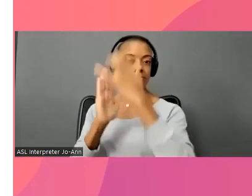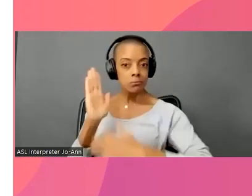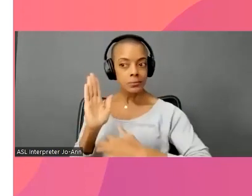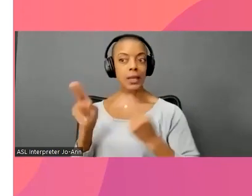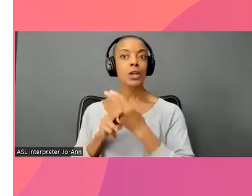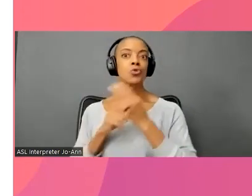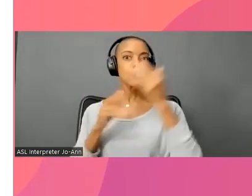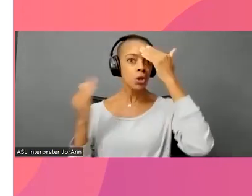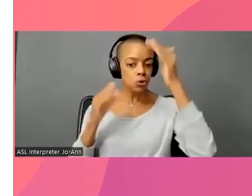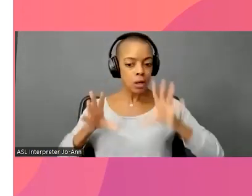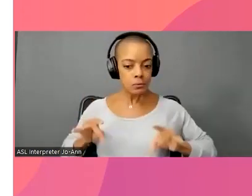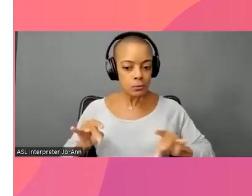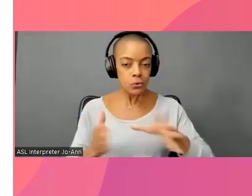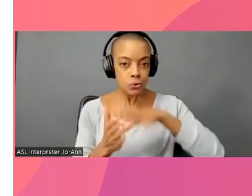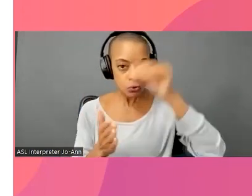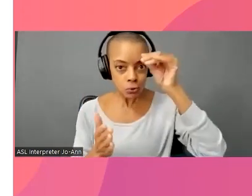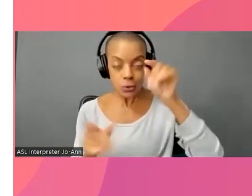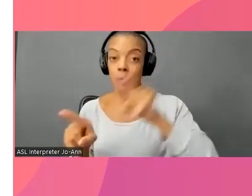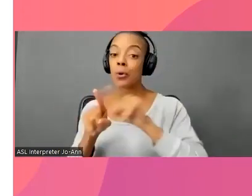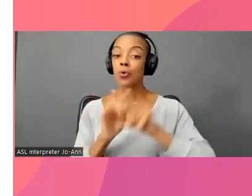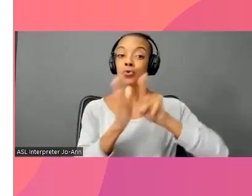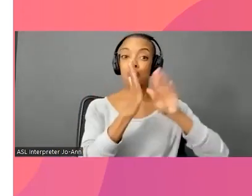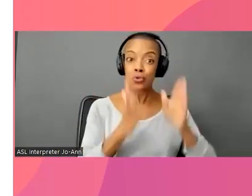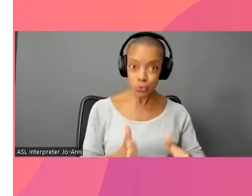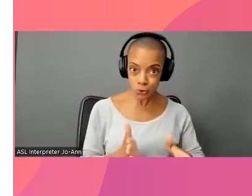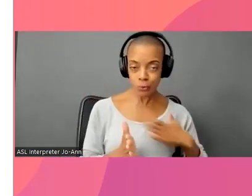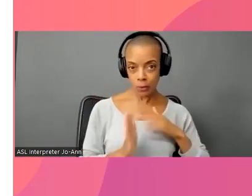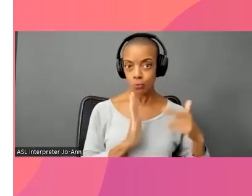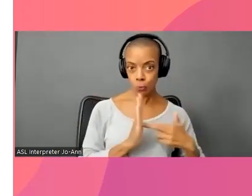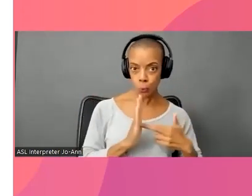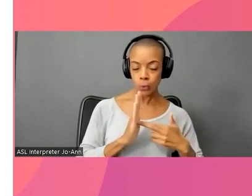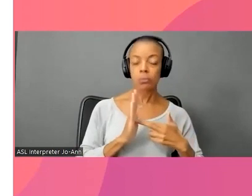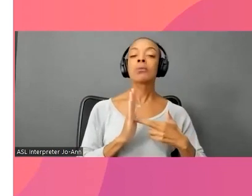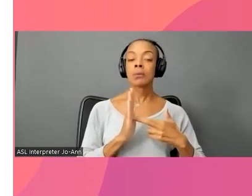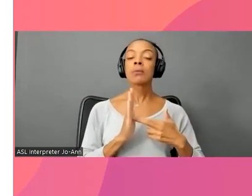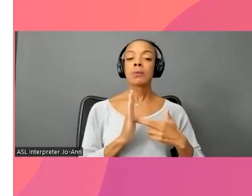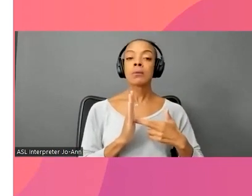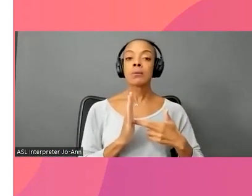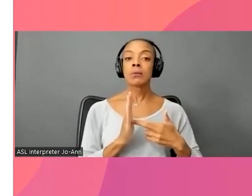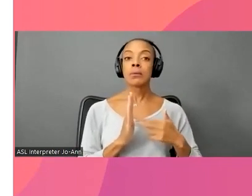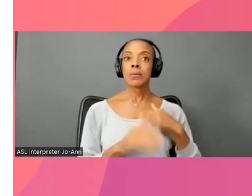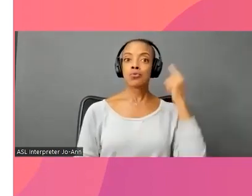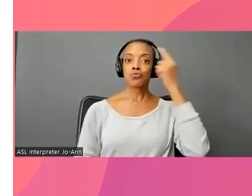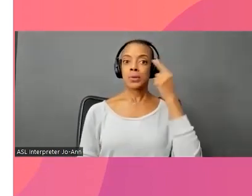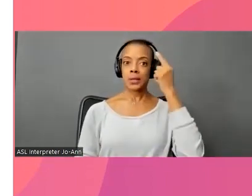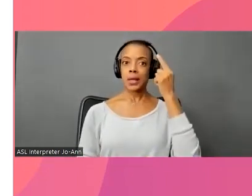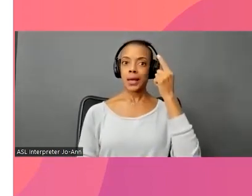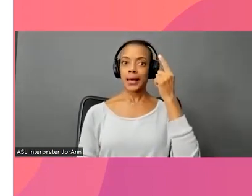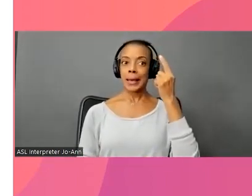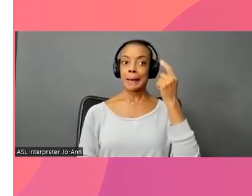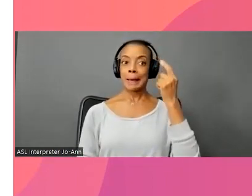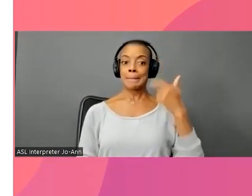dissemination. But as a researcher, I quickly came to realize that not only did I have an insider